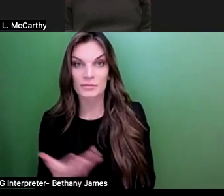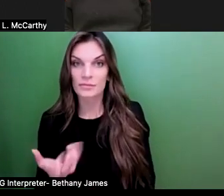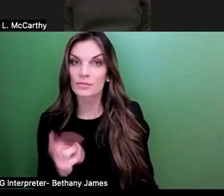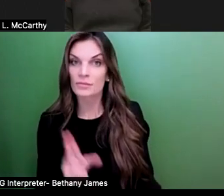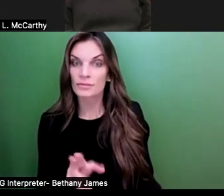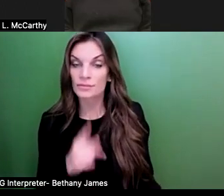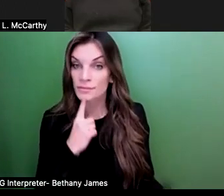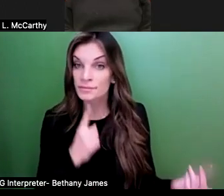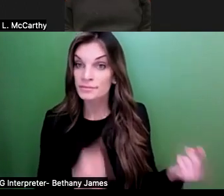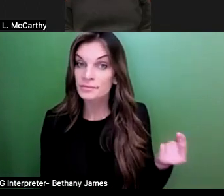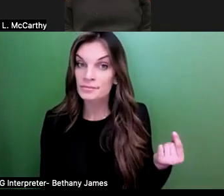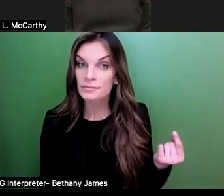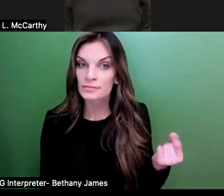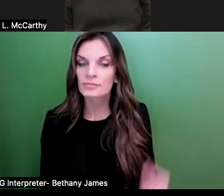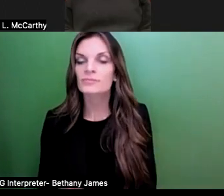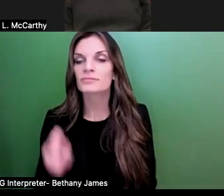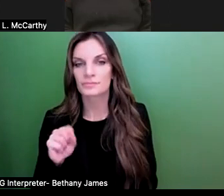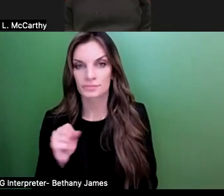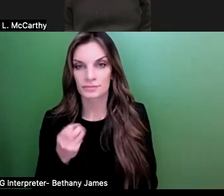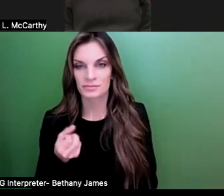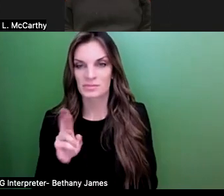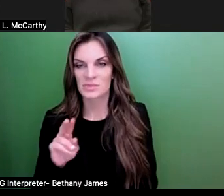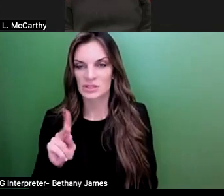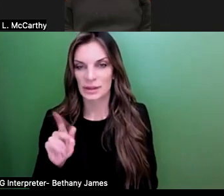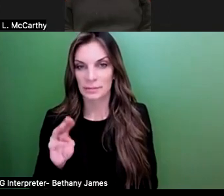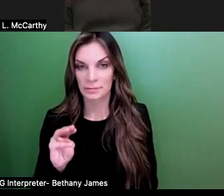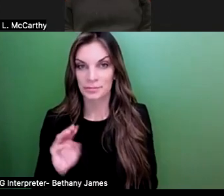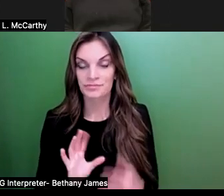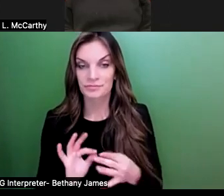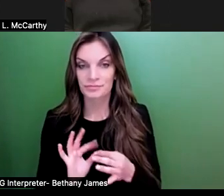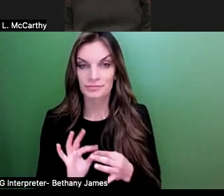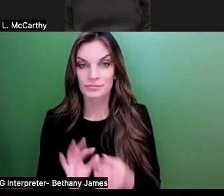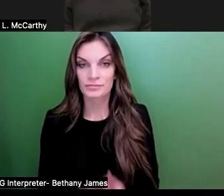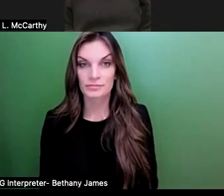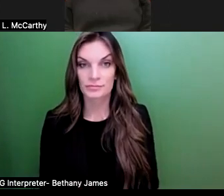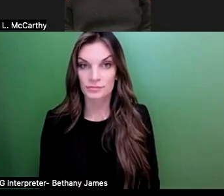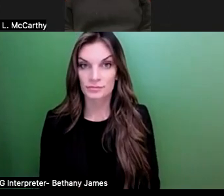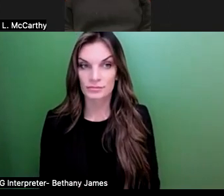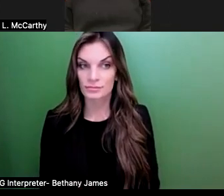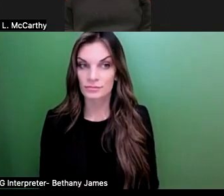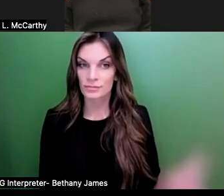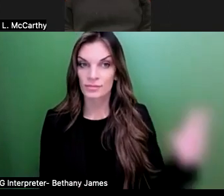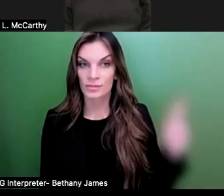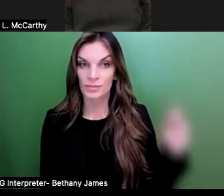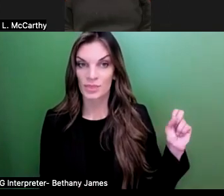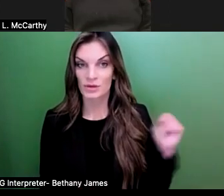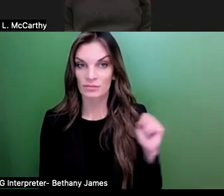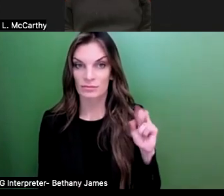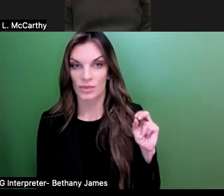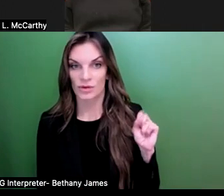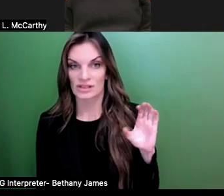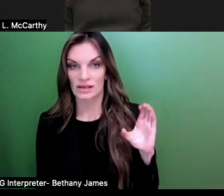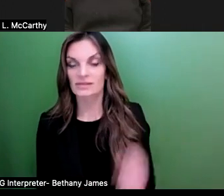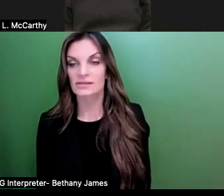sorry? Yes, You'd like I to would like to rebut? make, yes. Sure, go ahead. 30 Yeah, seconds. I'd like to take my 30 seconds